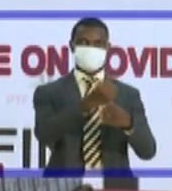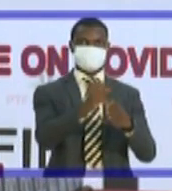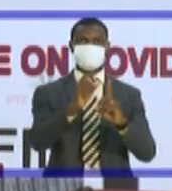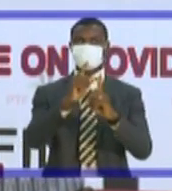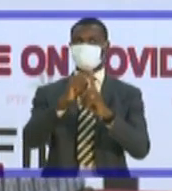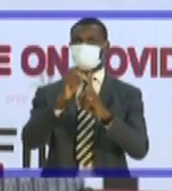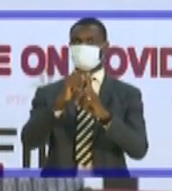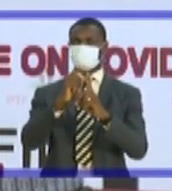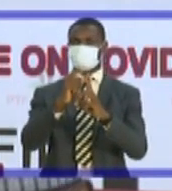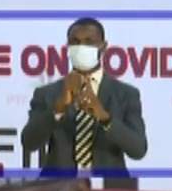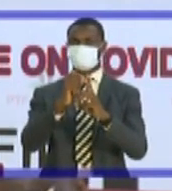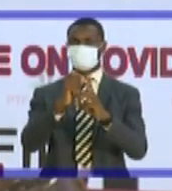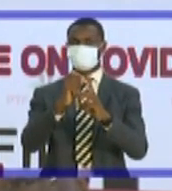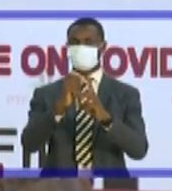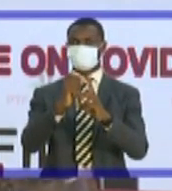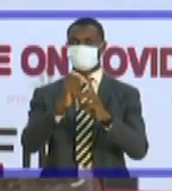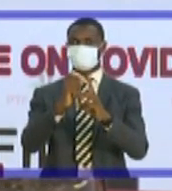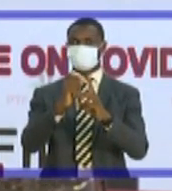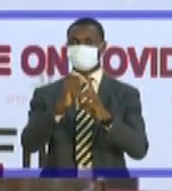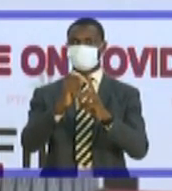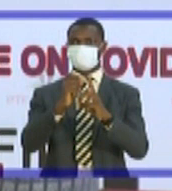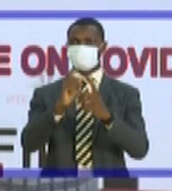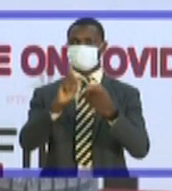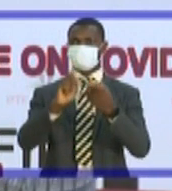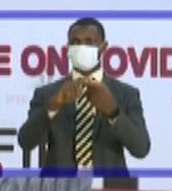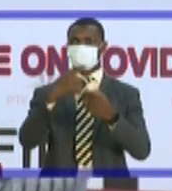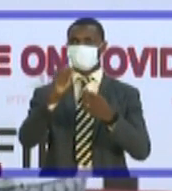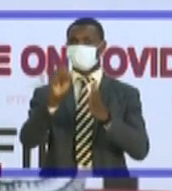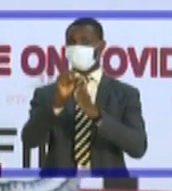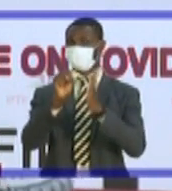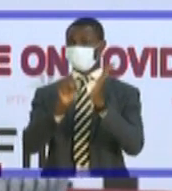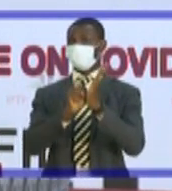rice relief to the states.